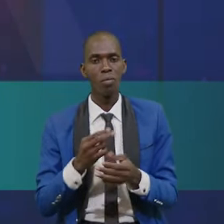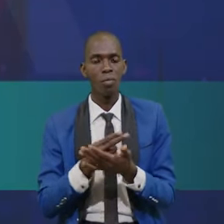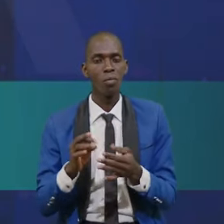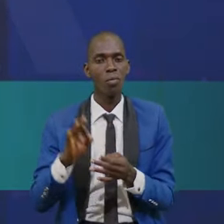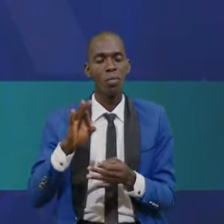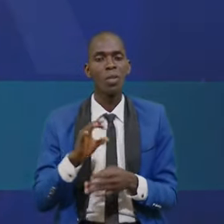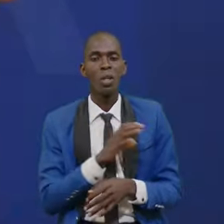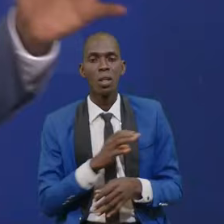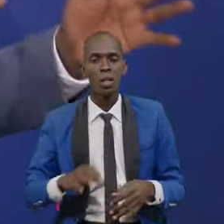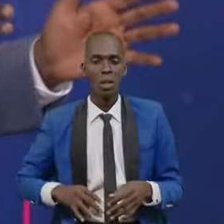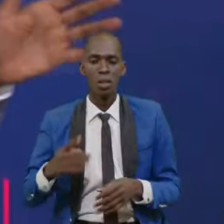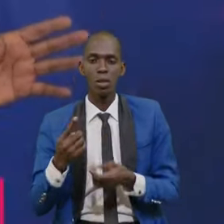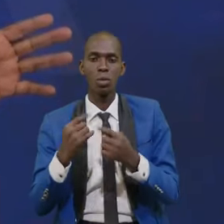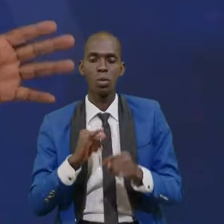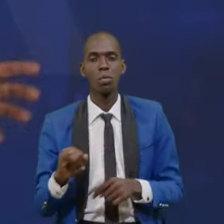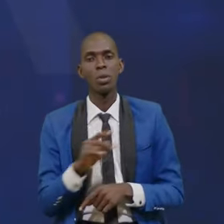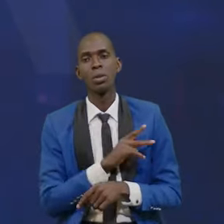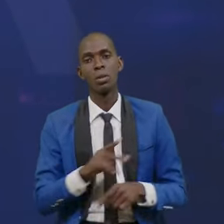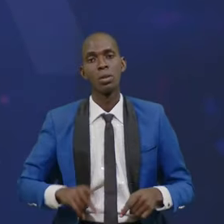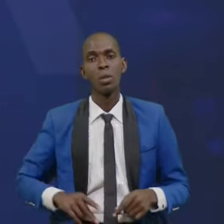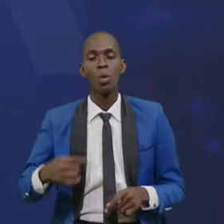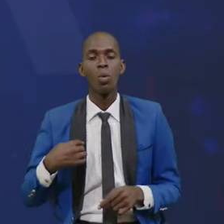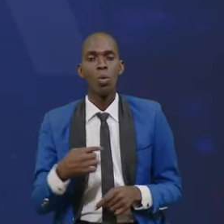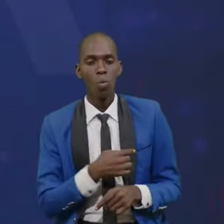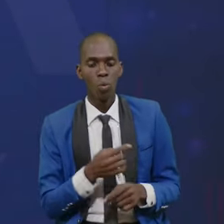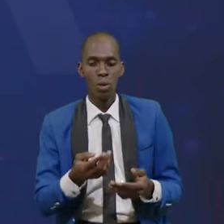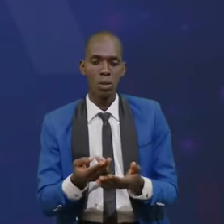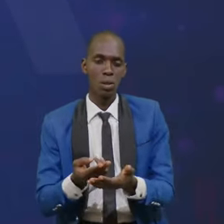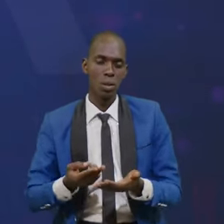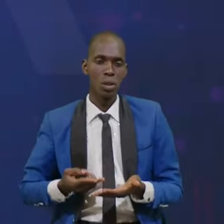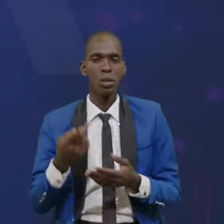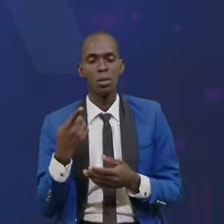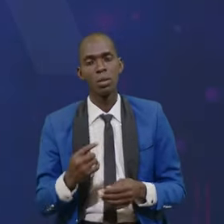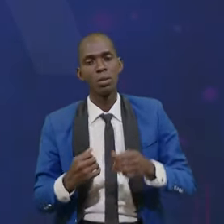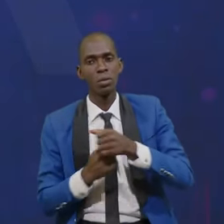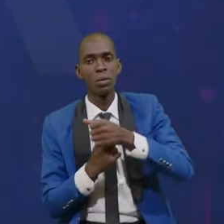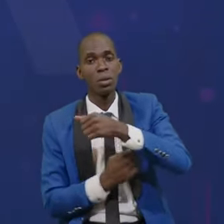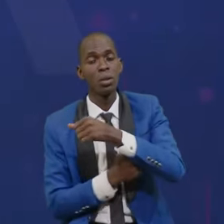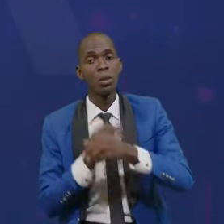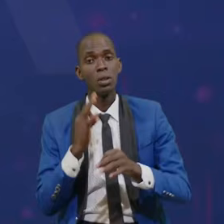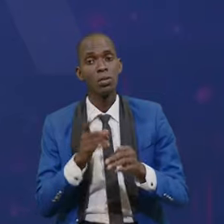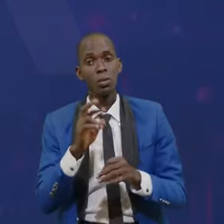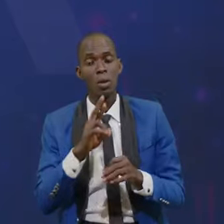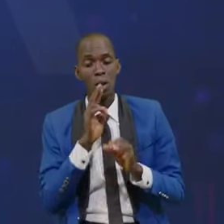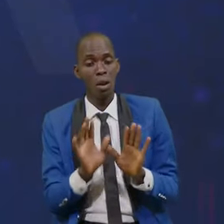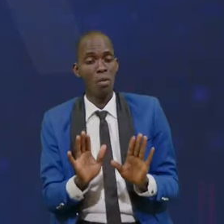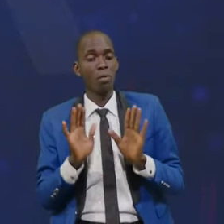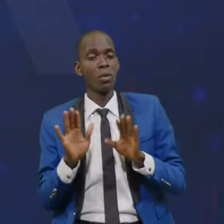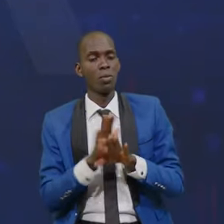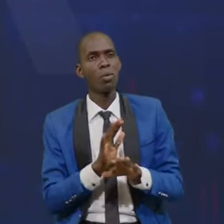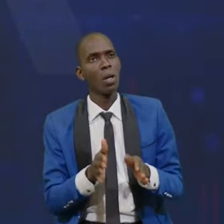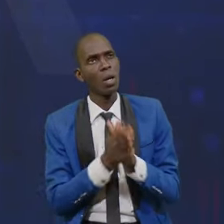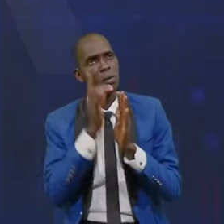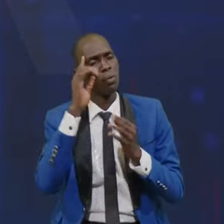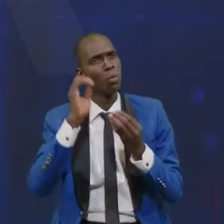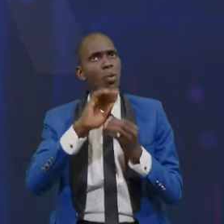coming King. We laid the foundation. If you are fearful, go for more grace. If you are fidgeting,